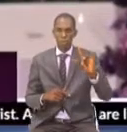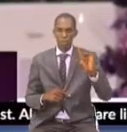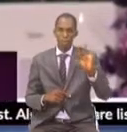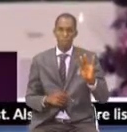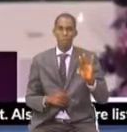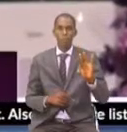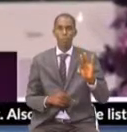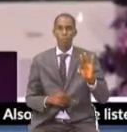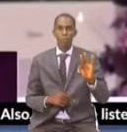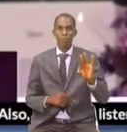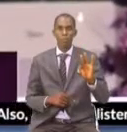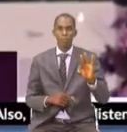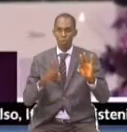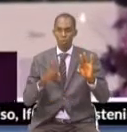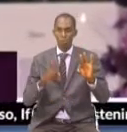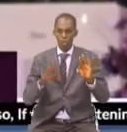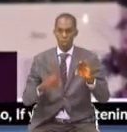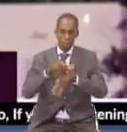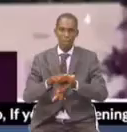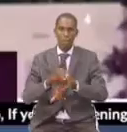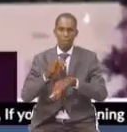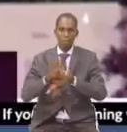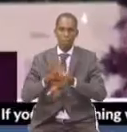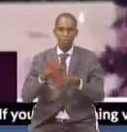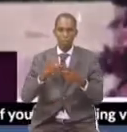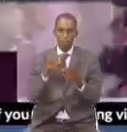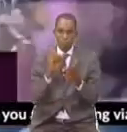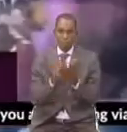070-527-81389. You can send message to that number now.